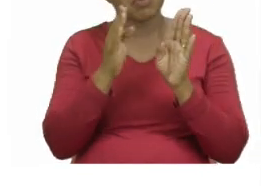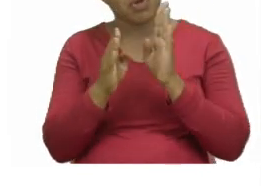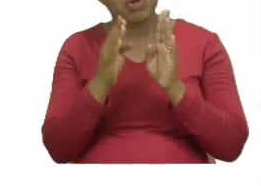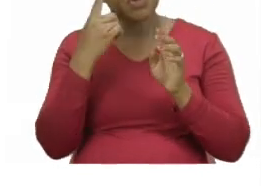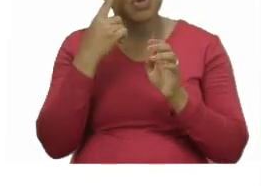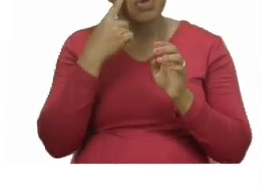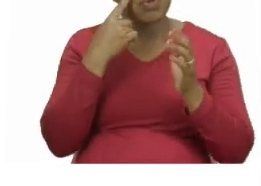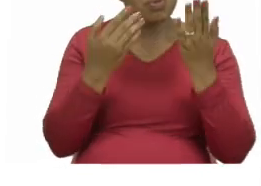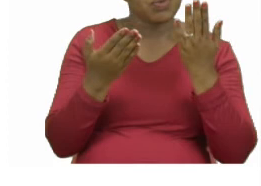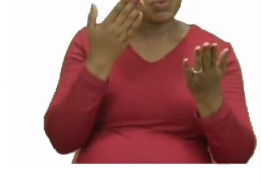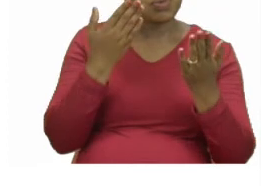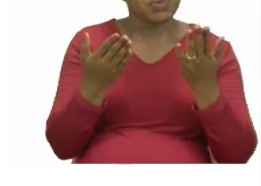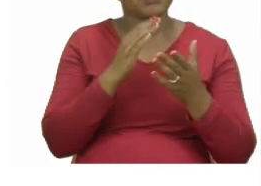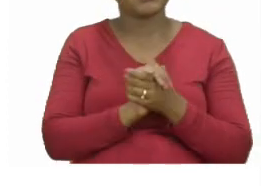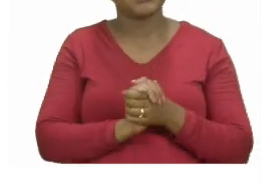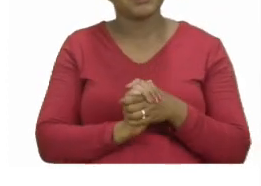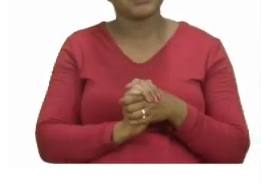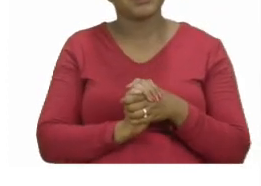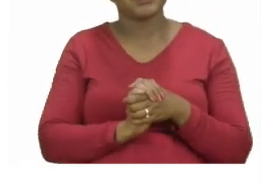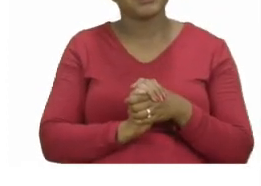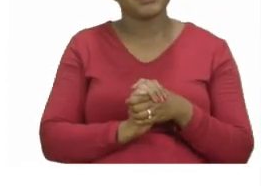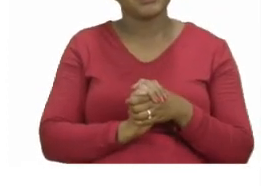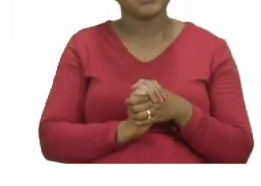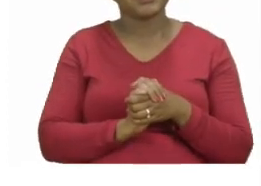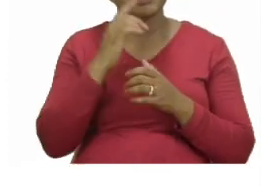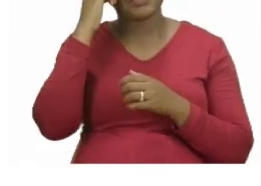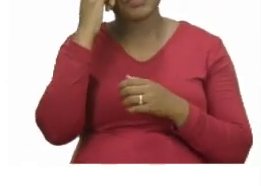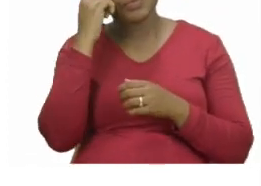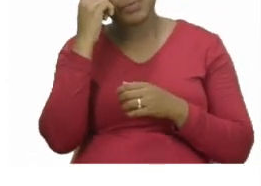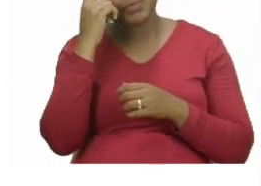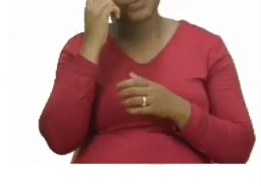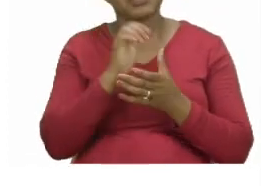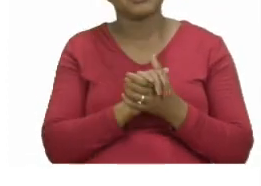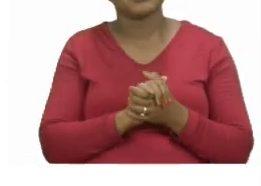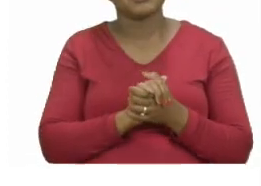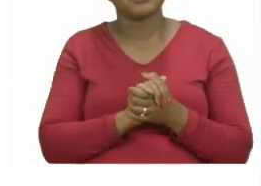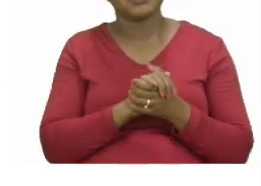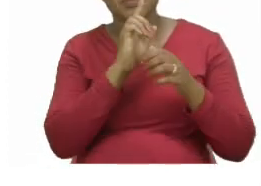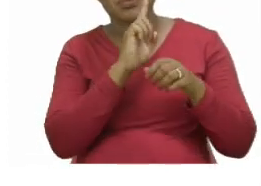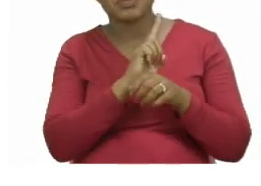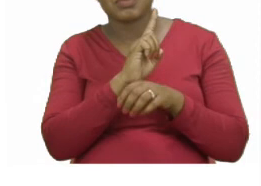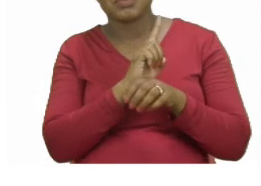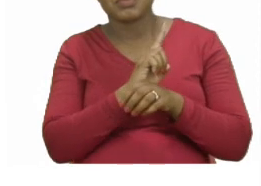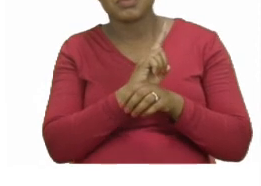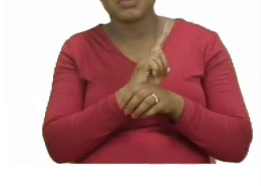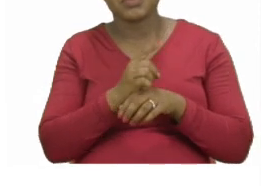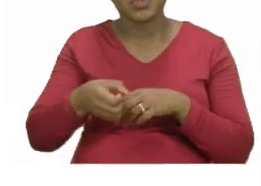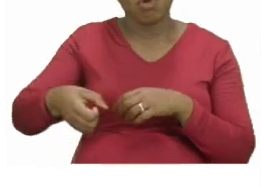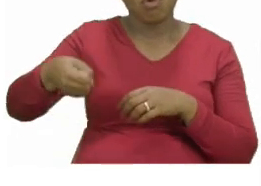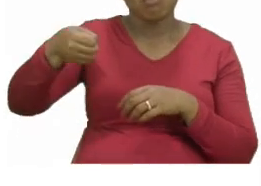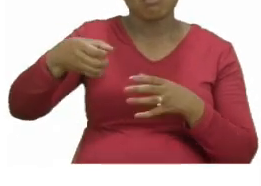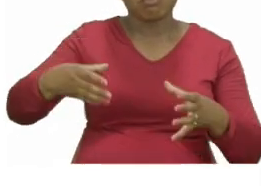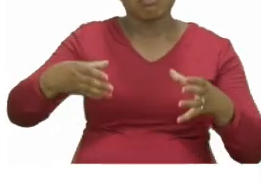with your estimations. So the first one is a bucket. Then you have a cool drink